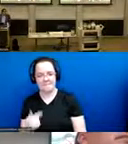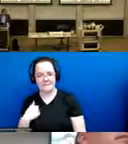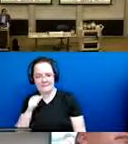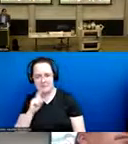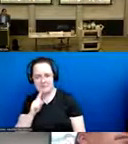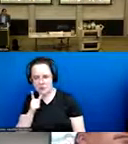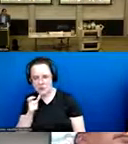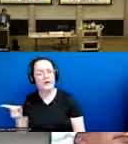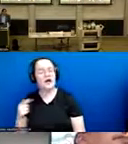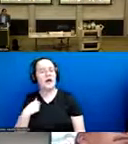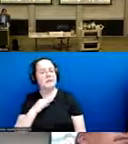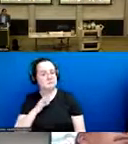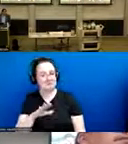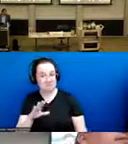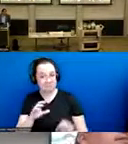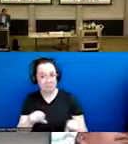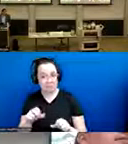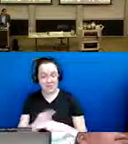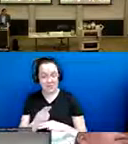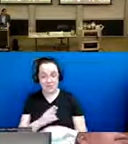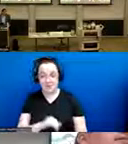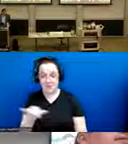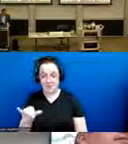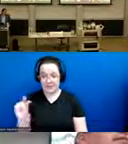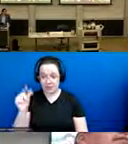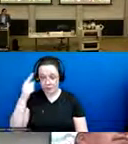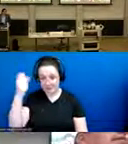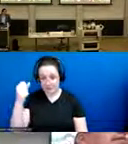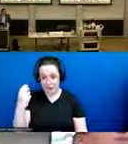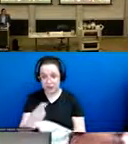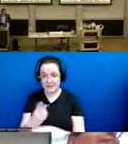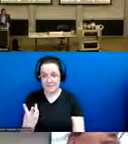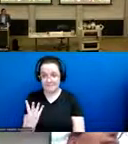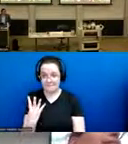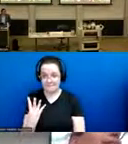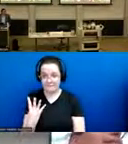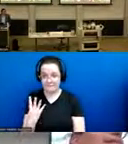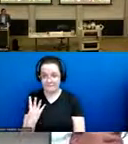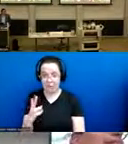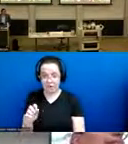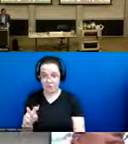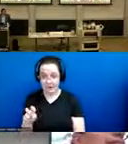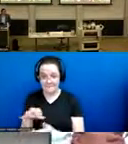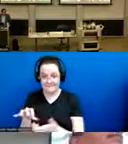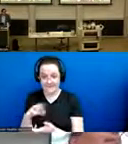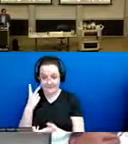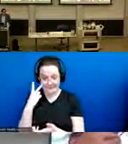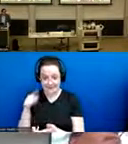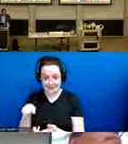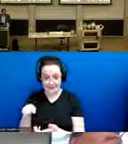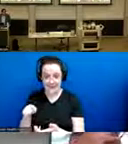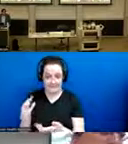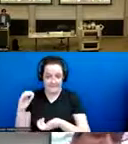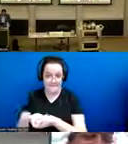same quantum memory as a photon pair source using Fourier mixing and try to save the generated pairs within the same quantum memory.